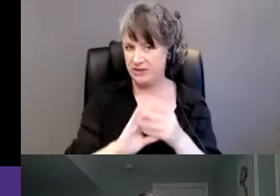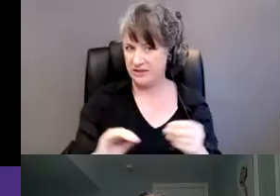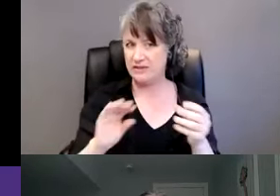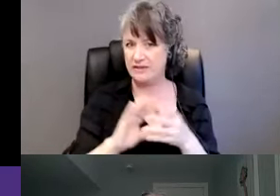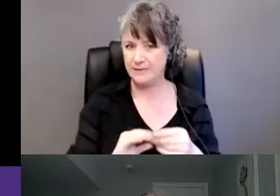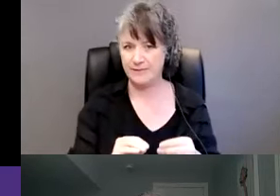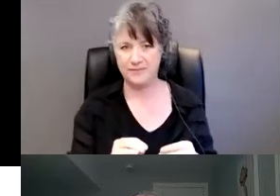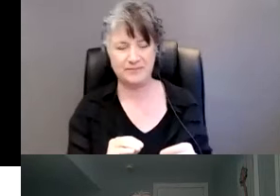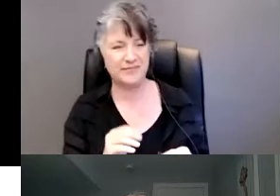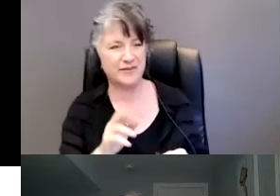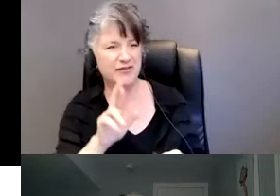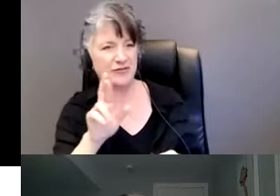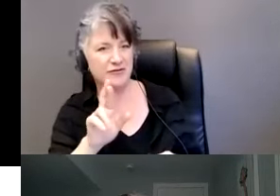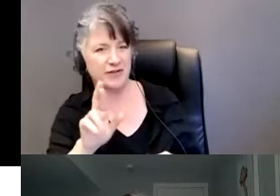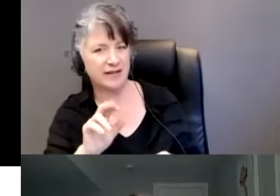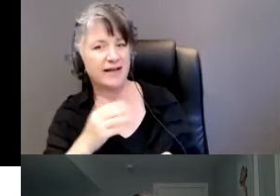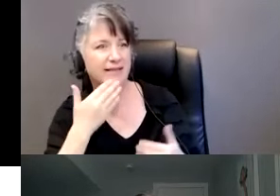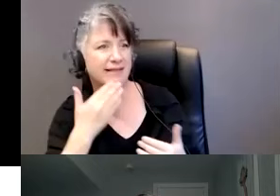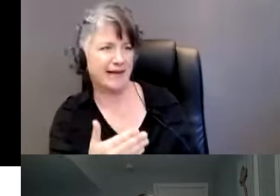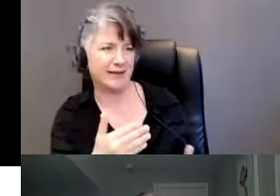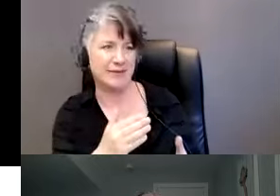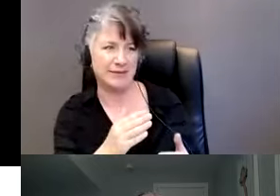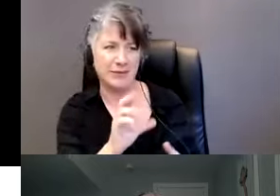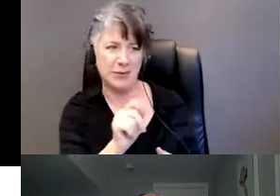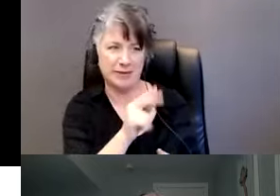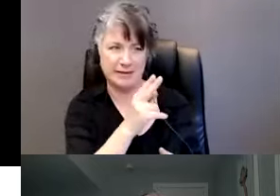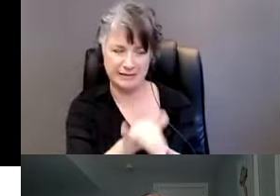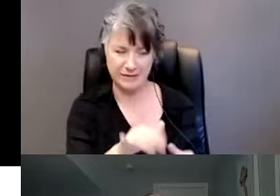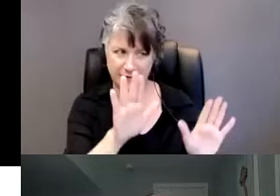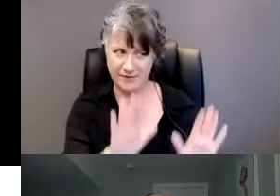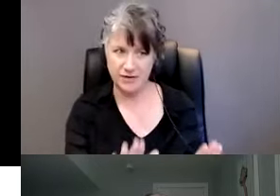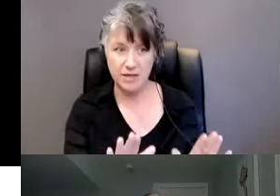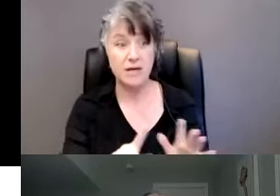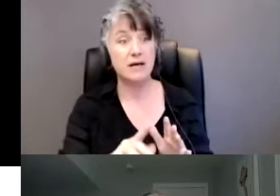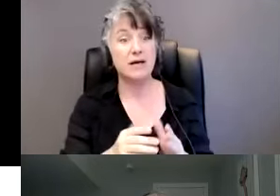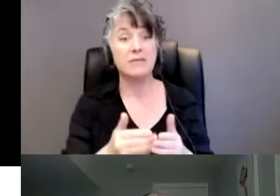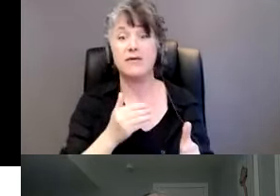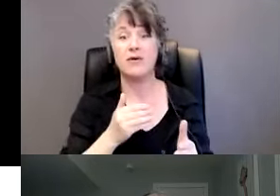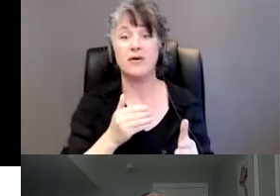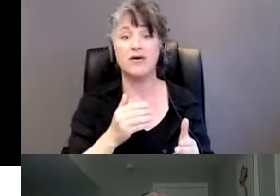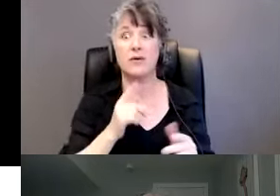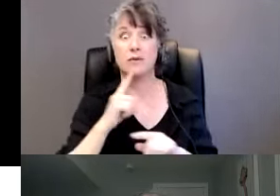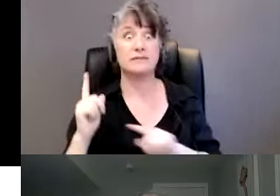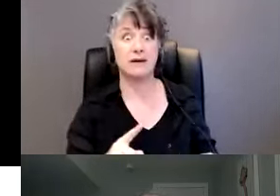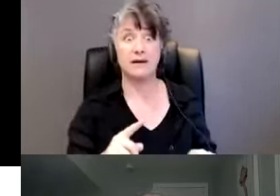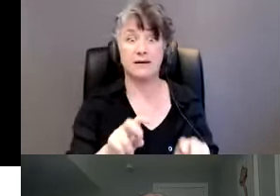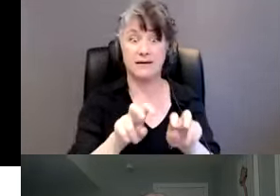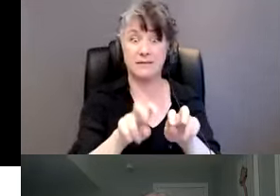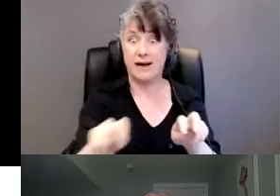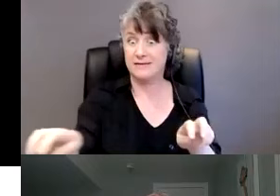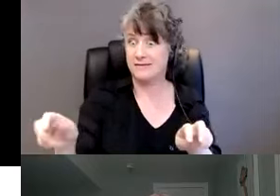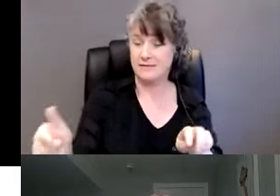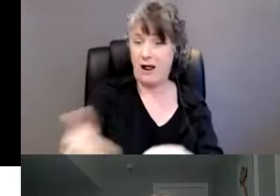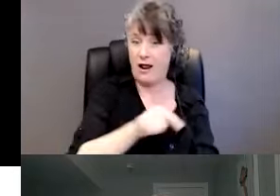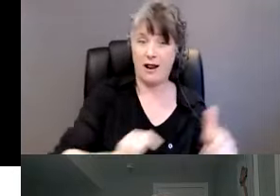Excellent. Thank you, Courtney. Wonderful. And before we just begin our panelists' response, we're just going to just let